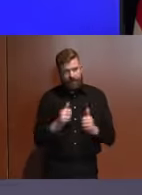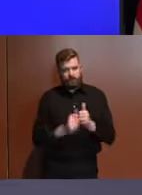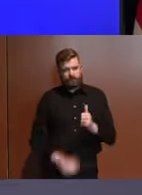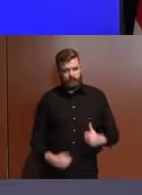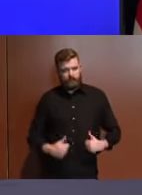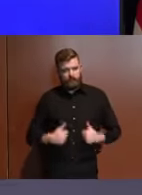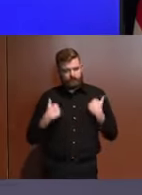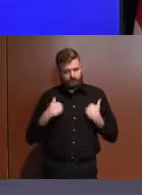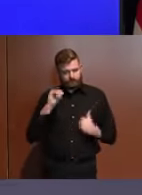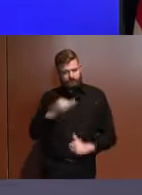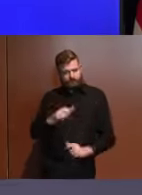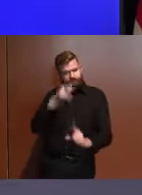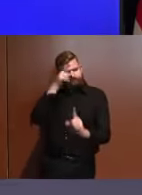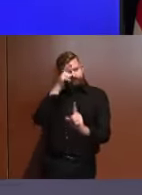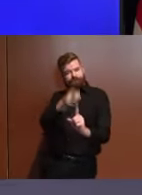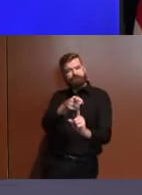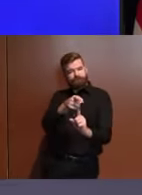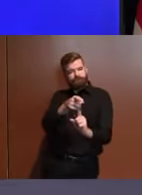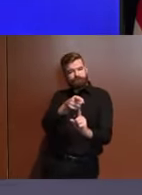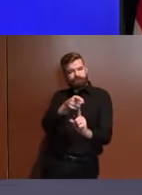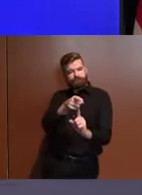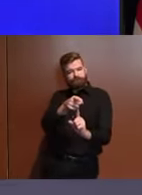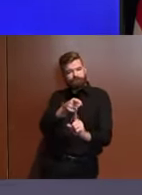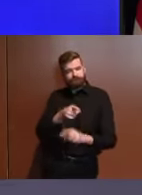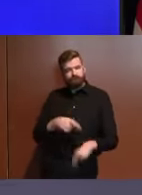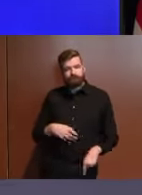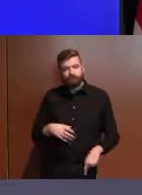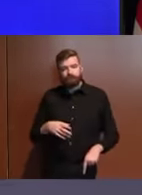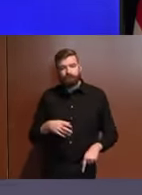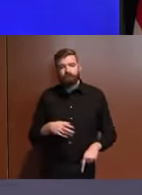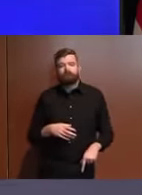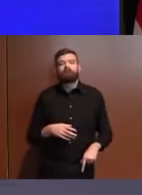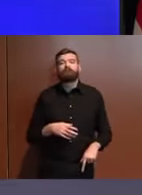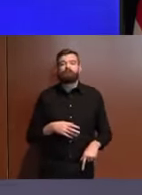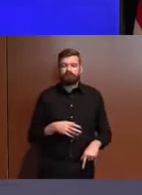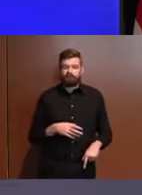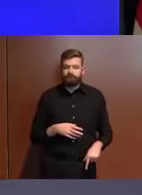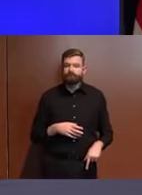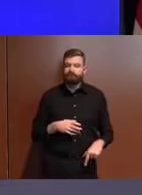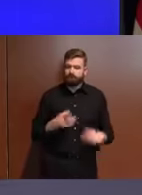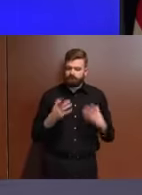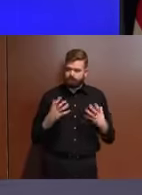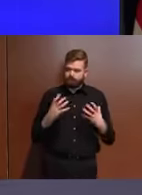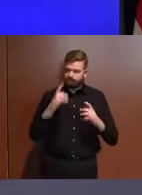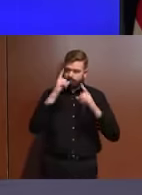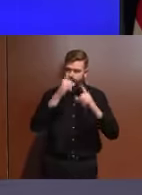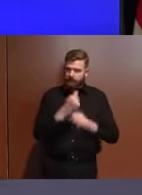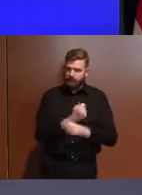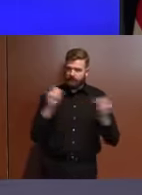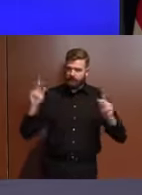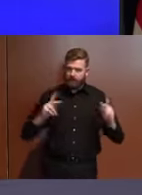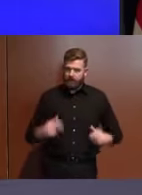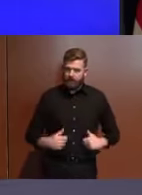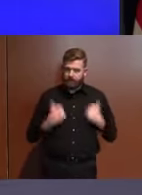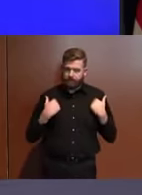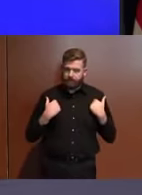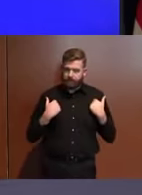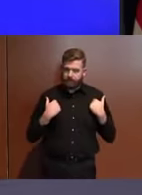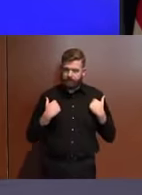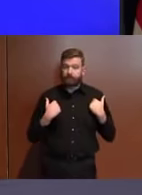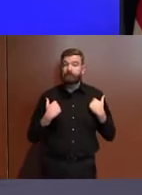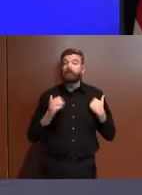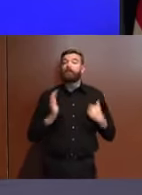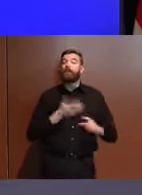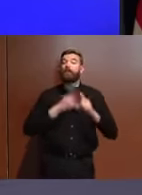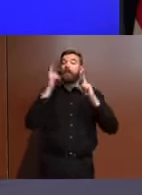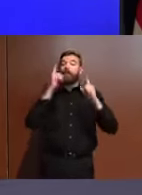this state. So this is an example of something where we would be abrogating our responsibilities not to prepare for that